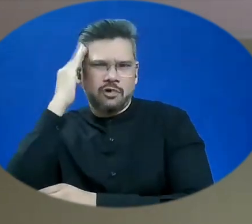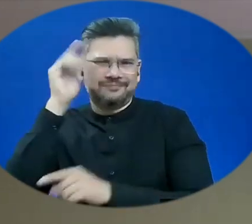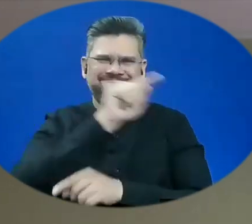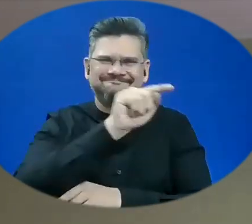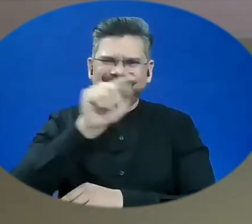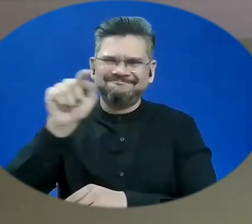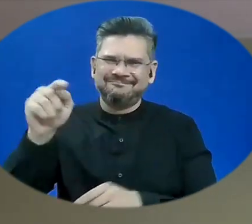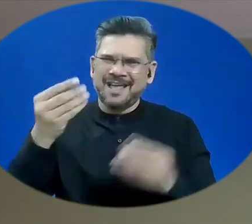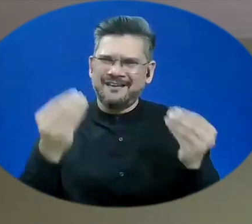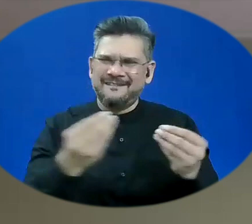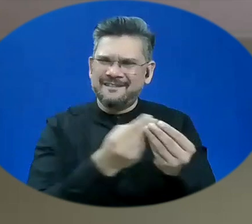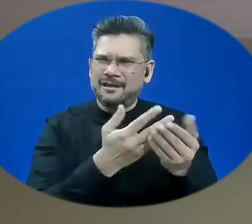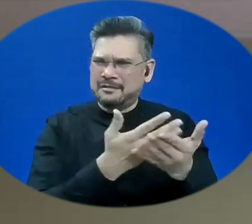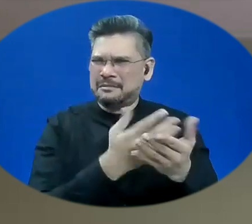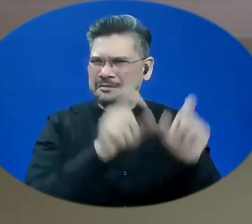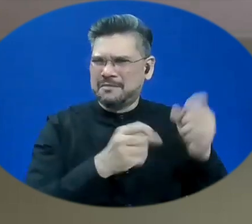I'll have you unmute.